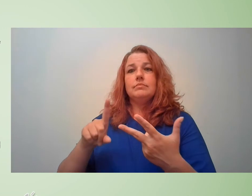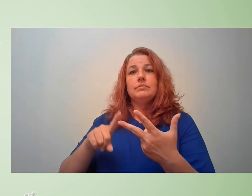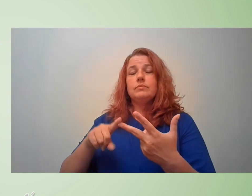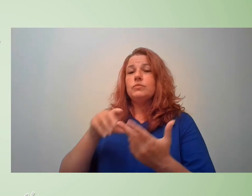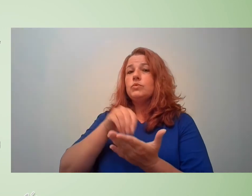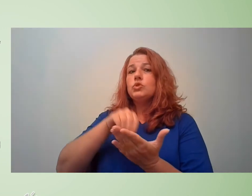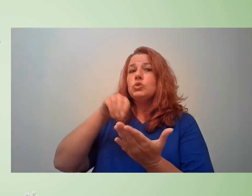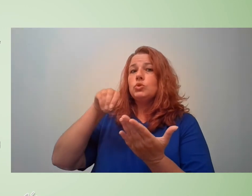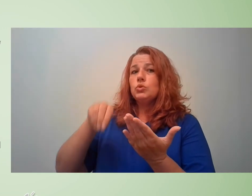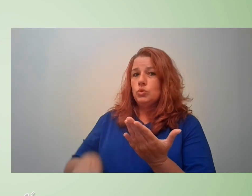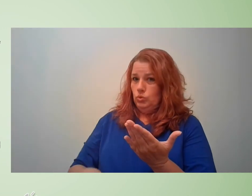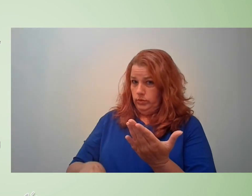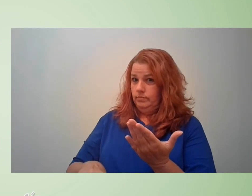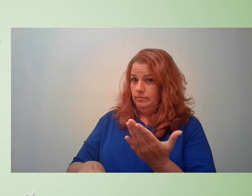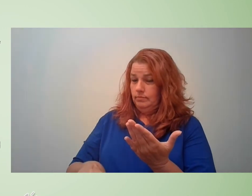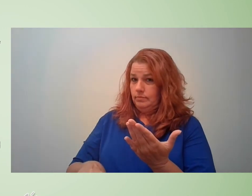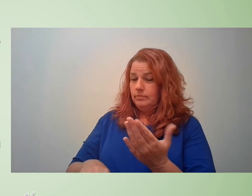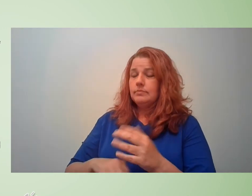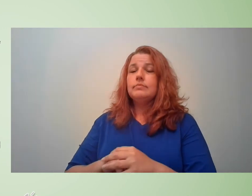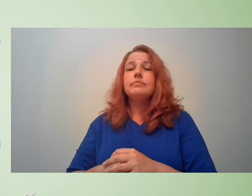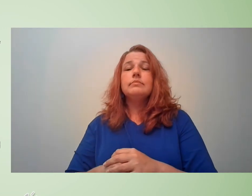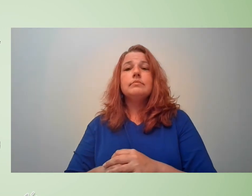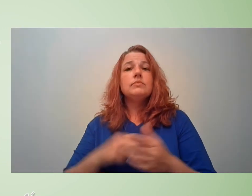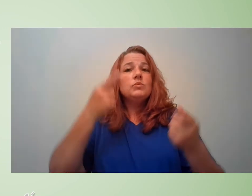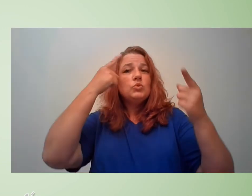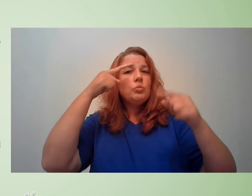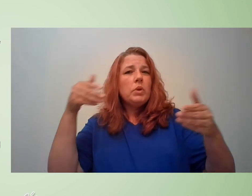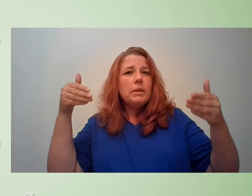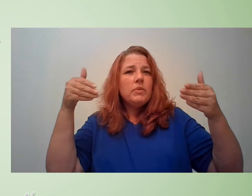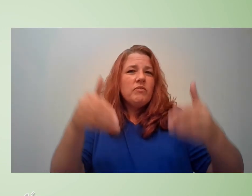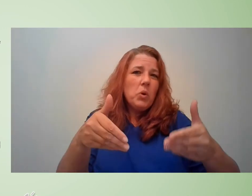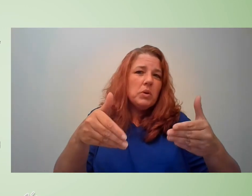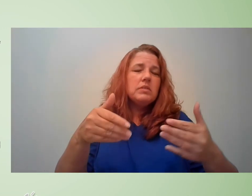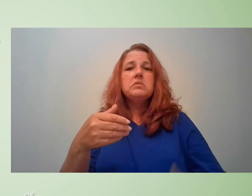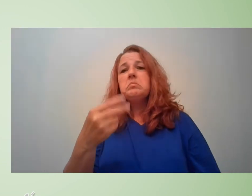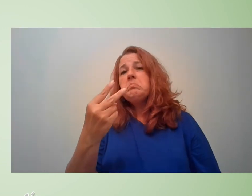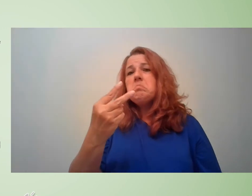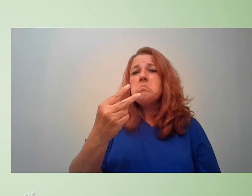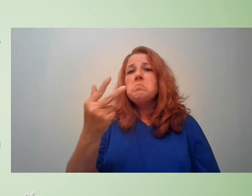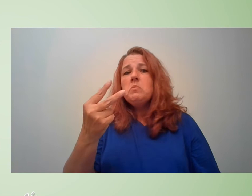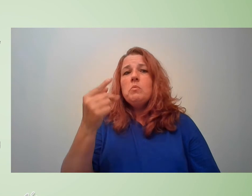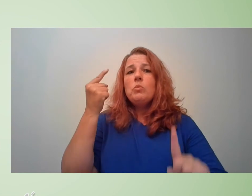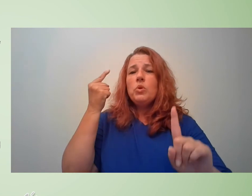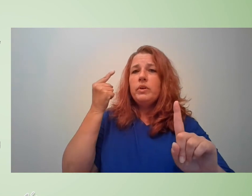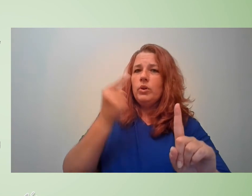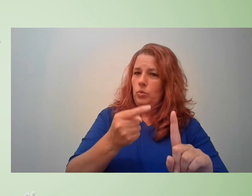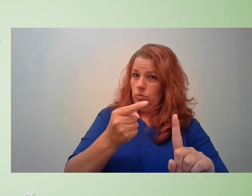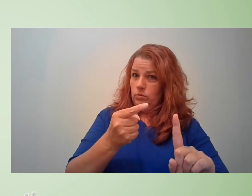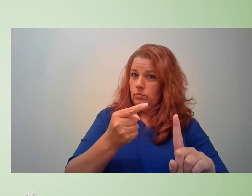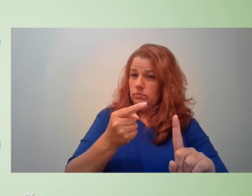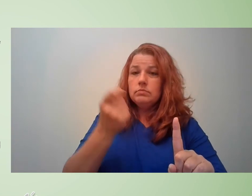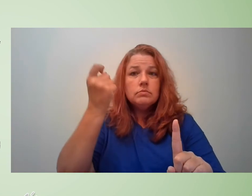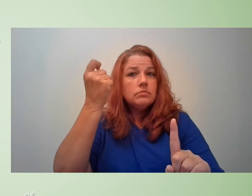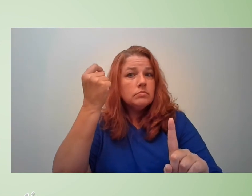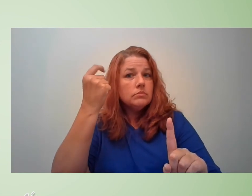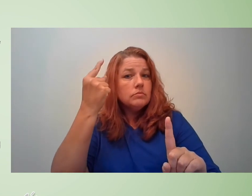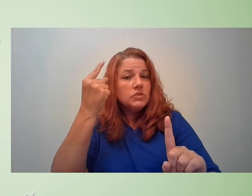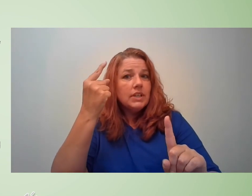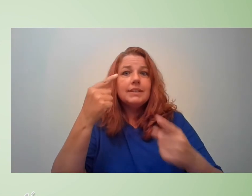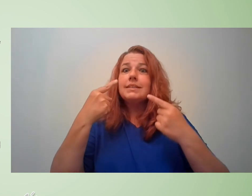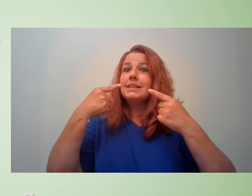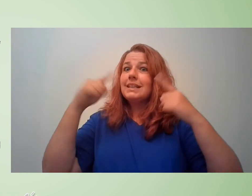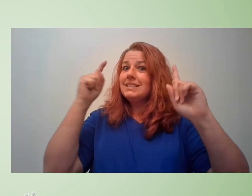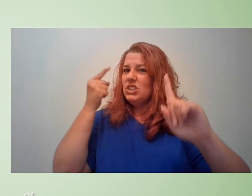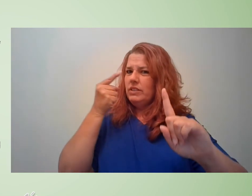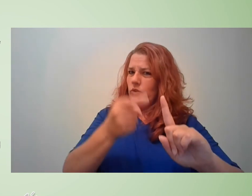year. You will have the opportunity to provide feedback on the compact during the parent input meeting on registration day and via